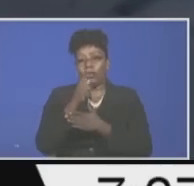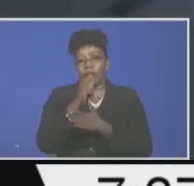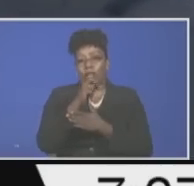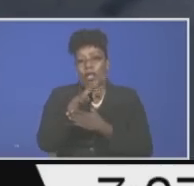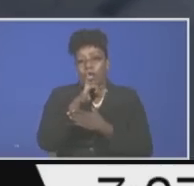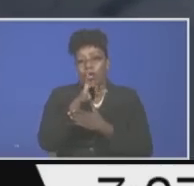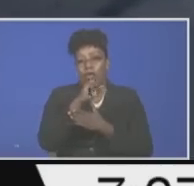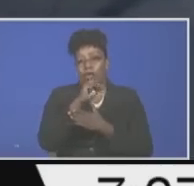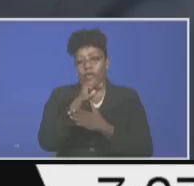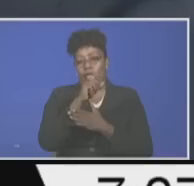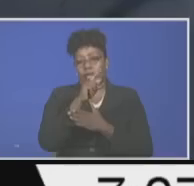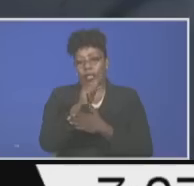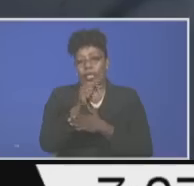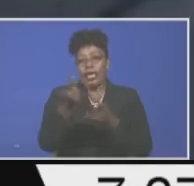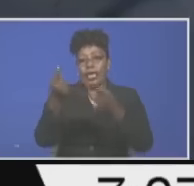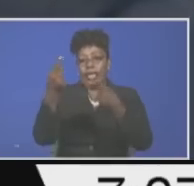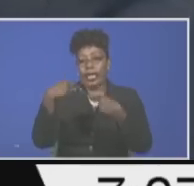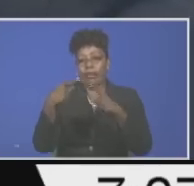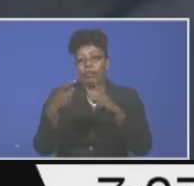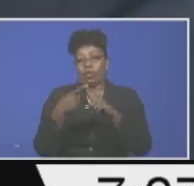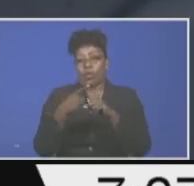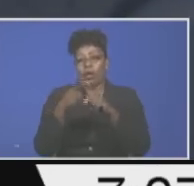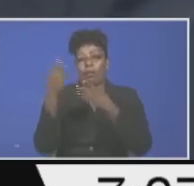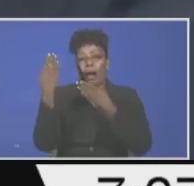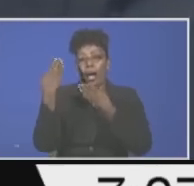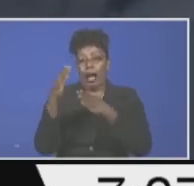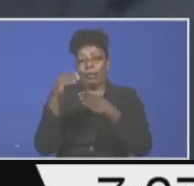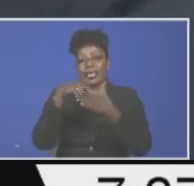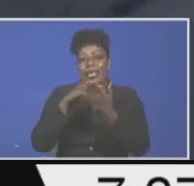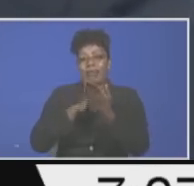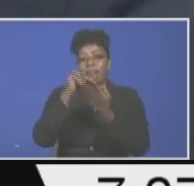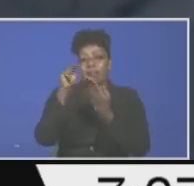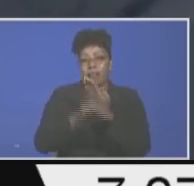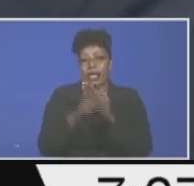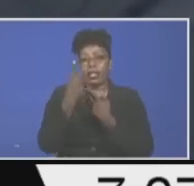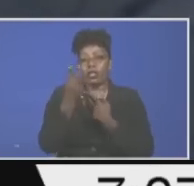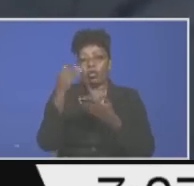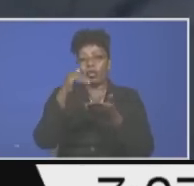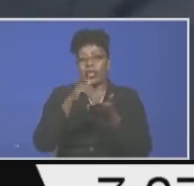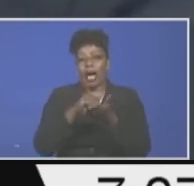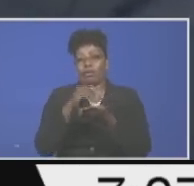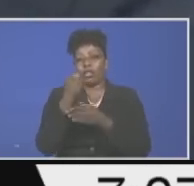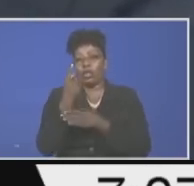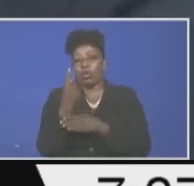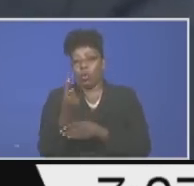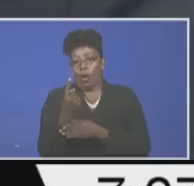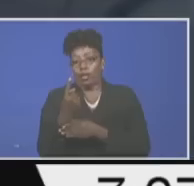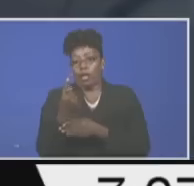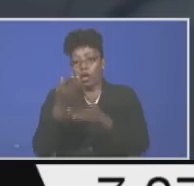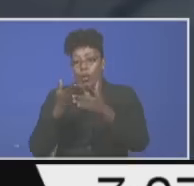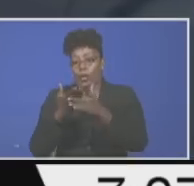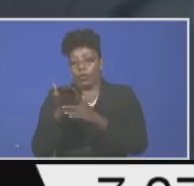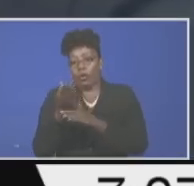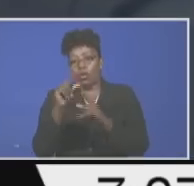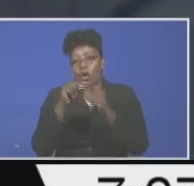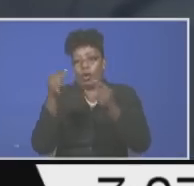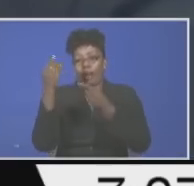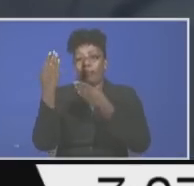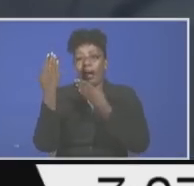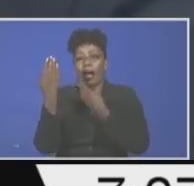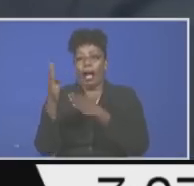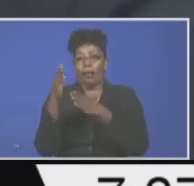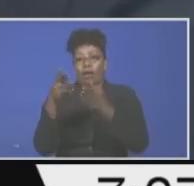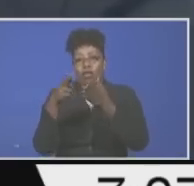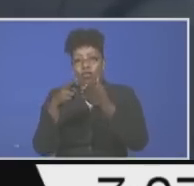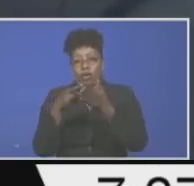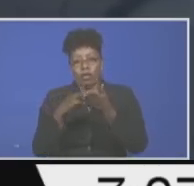came to the Bahamas in May of 2001, came into Grand Bahama. They had, I think,